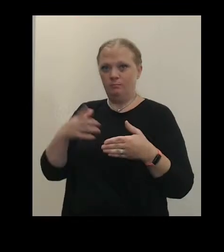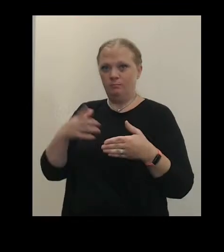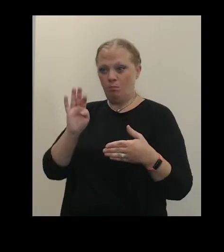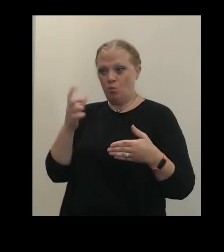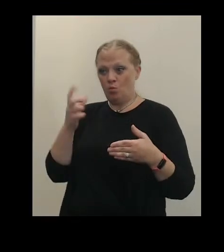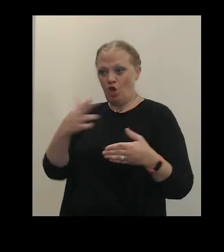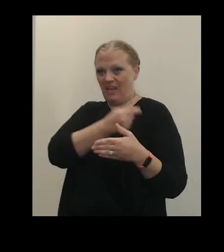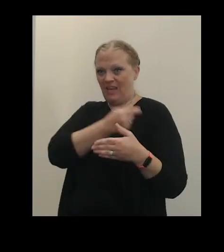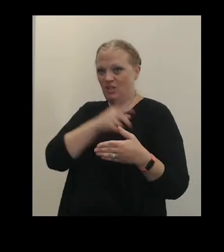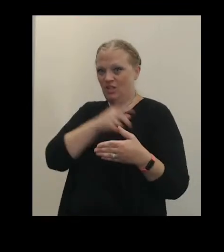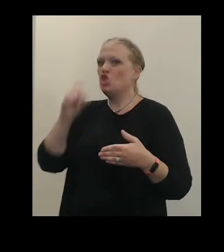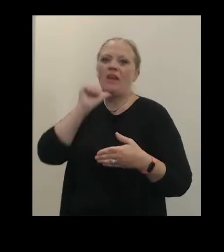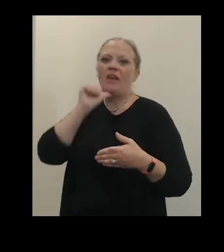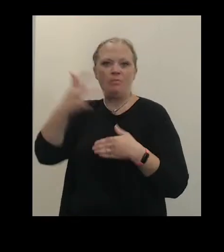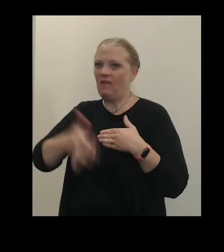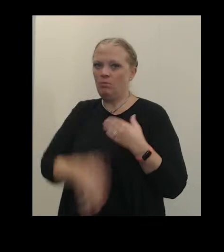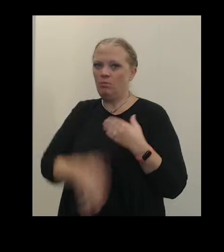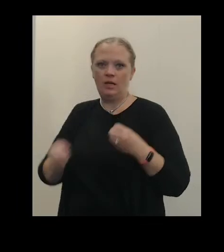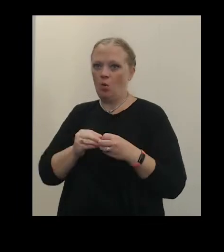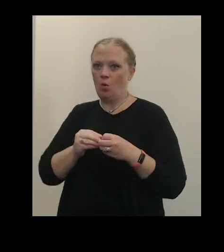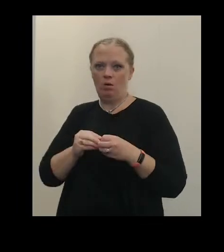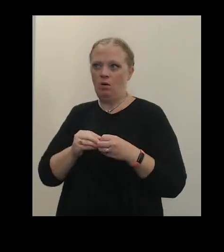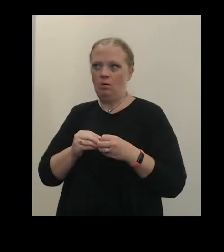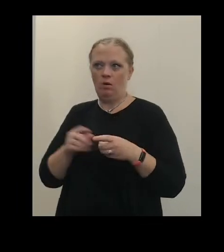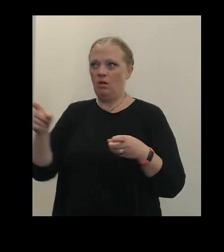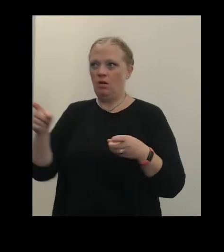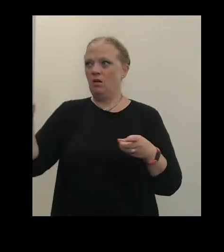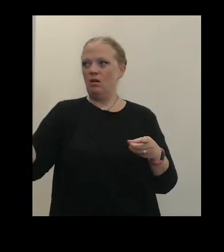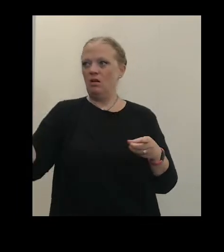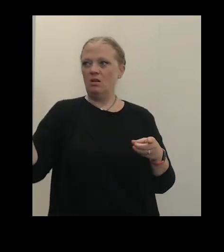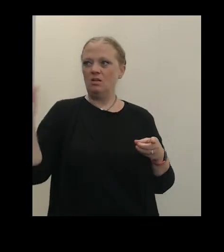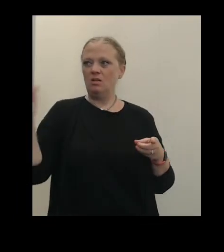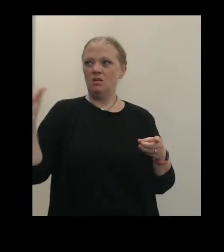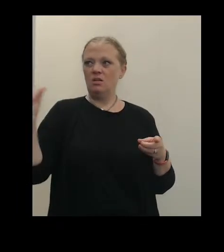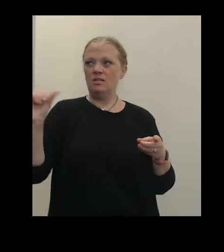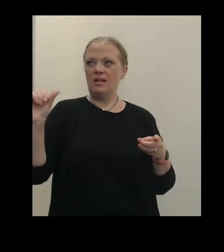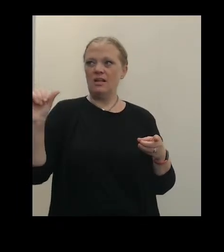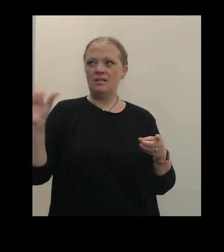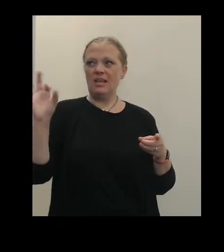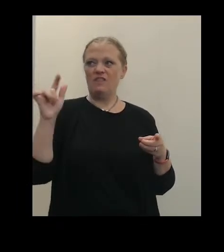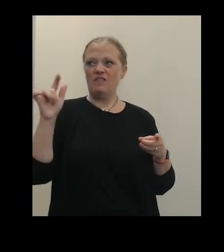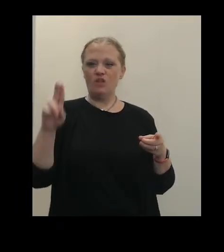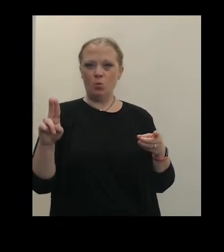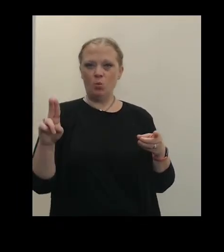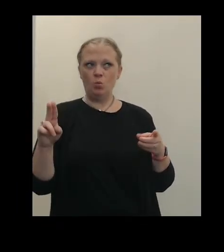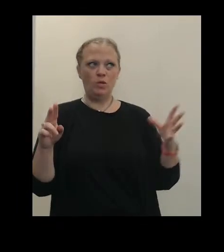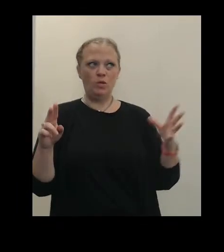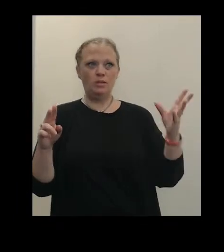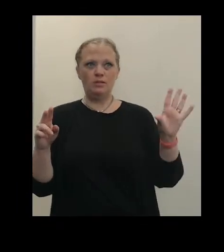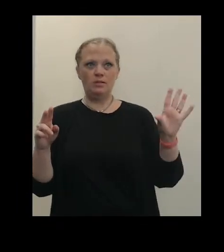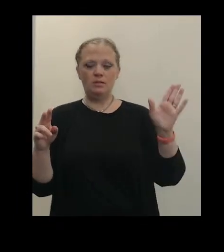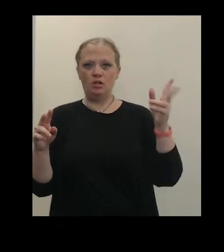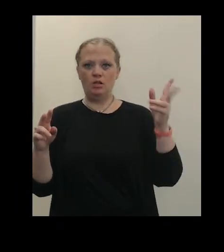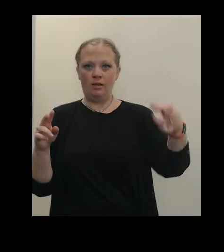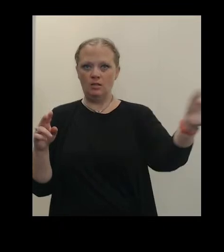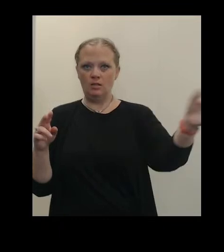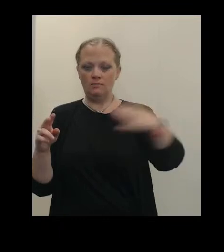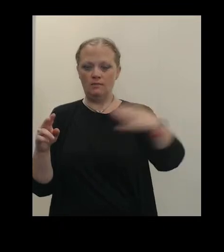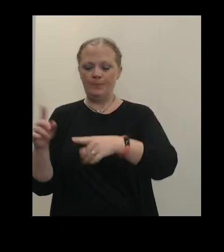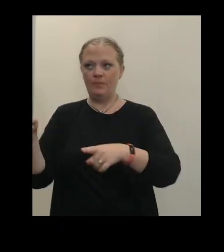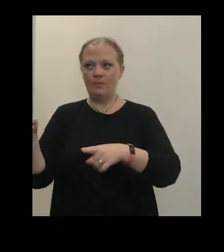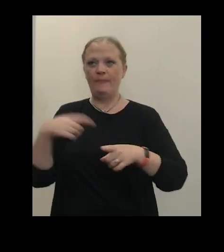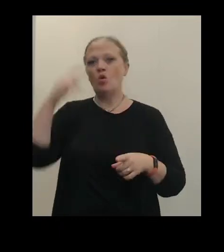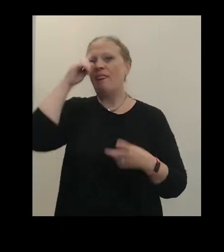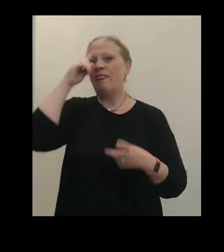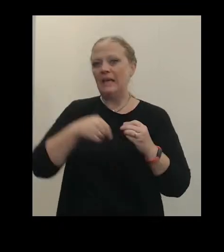not be available anymore in the community. Is It's it a like the one-stage flu. or two-stage I'll go over here, but think about it. When you get